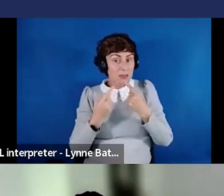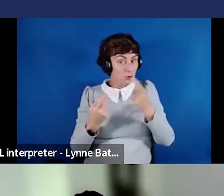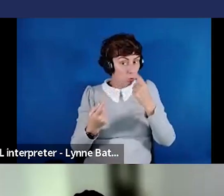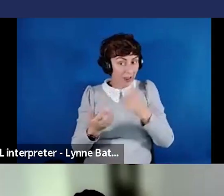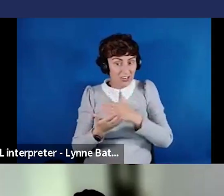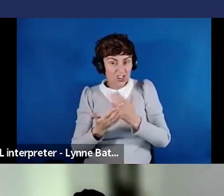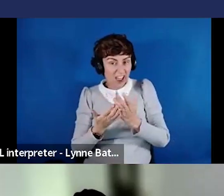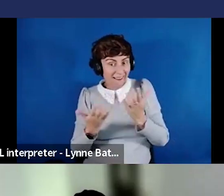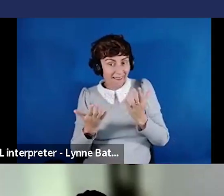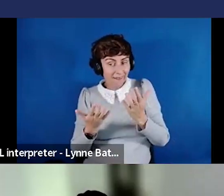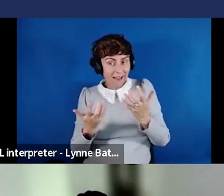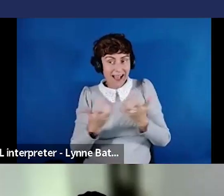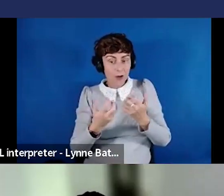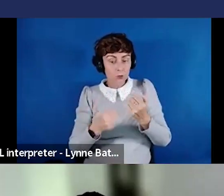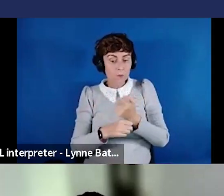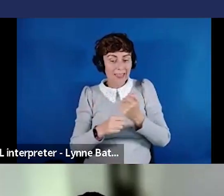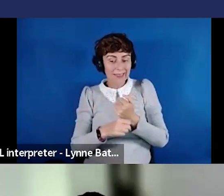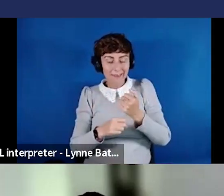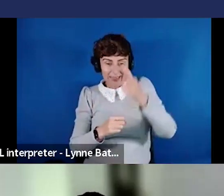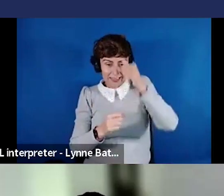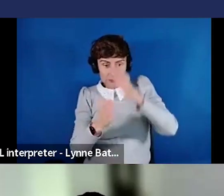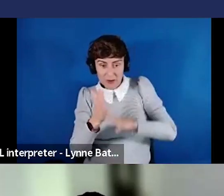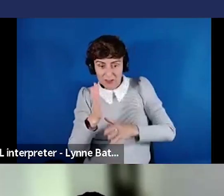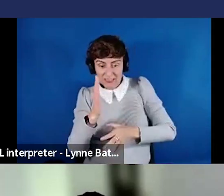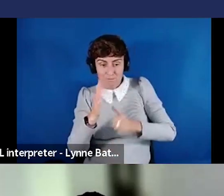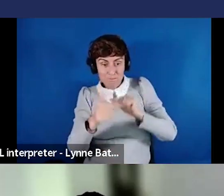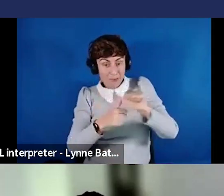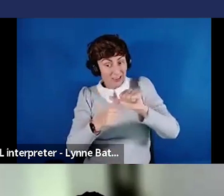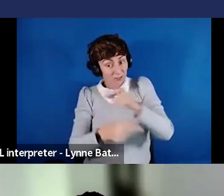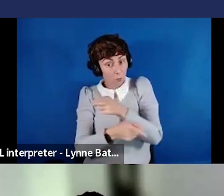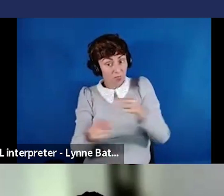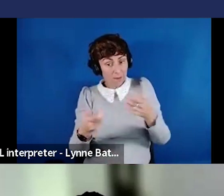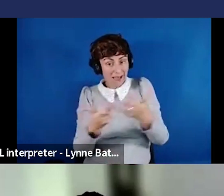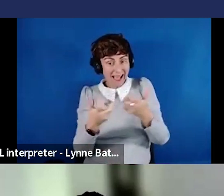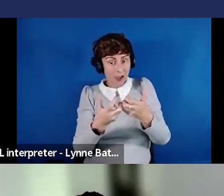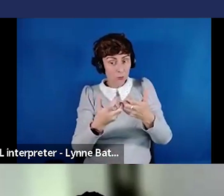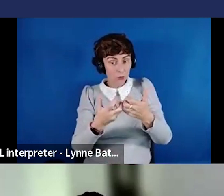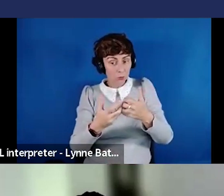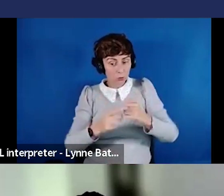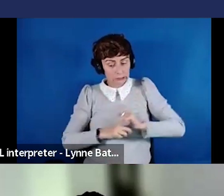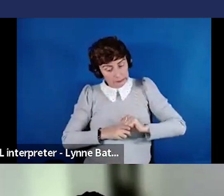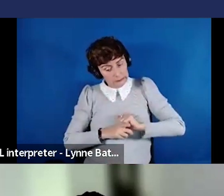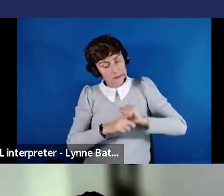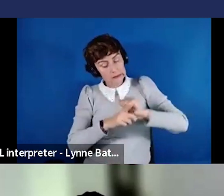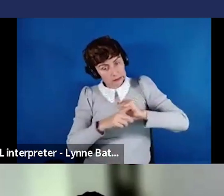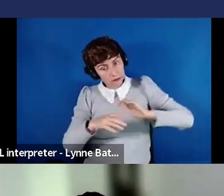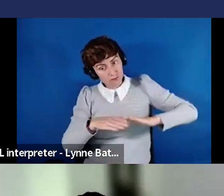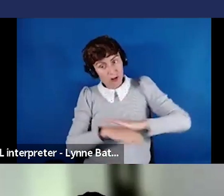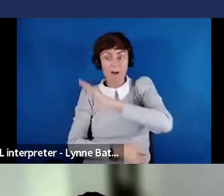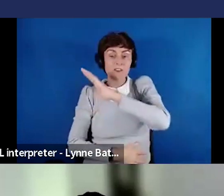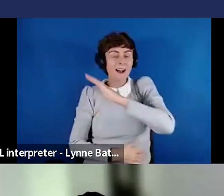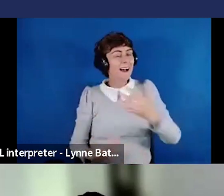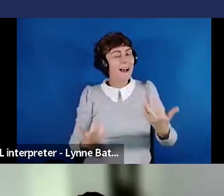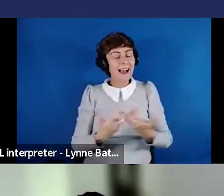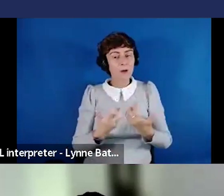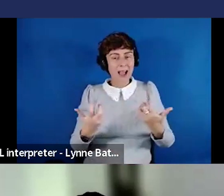make experiences better and to help people recover. And just for the people that are listening, examples of how we can see making